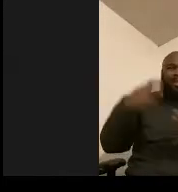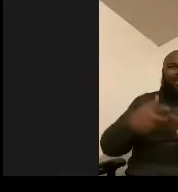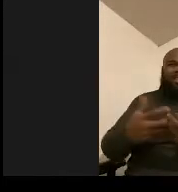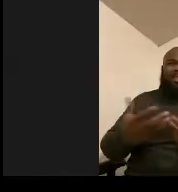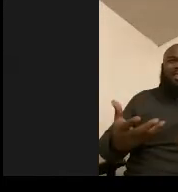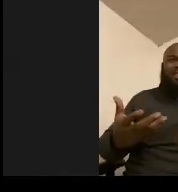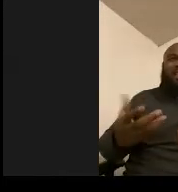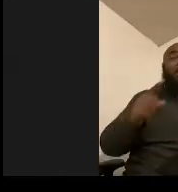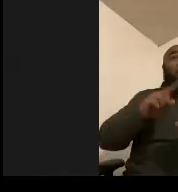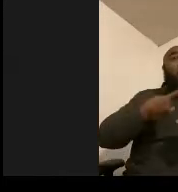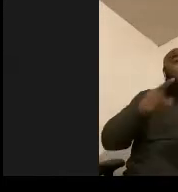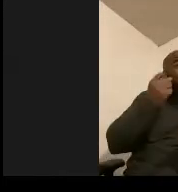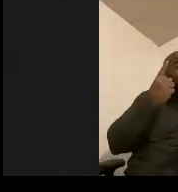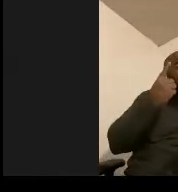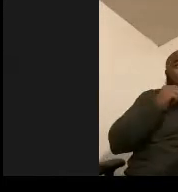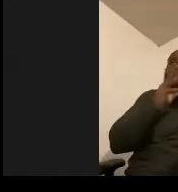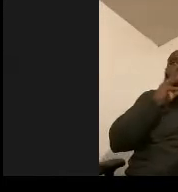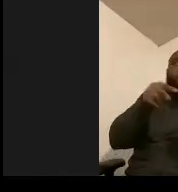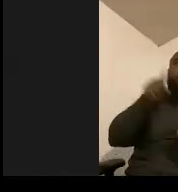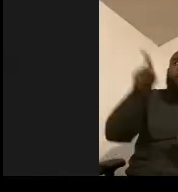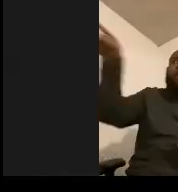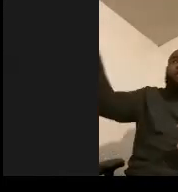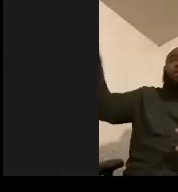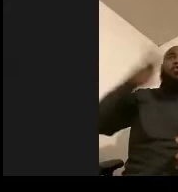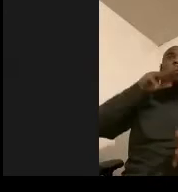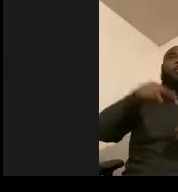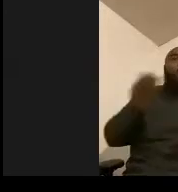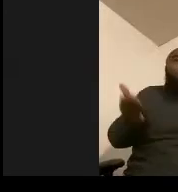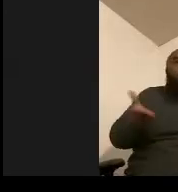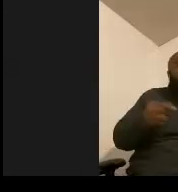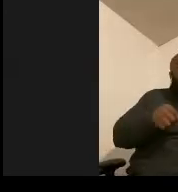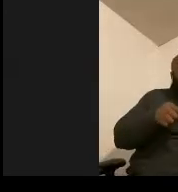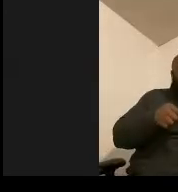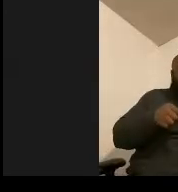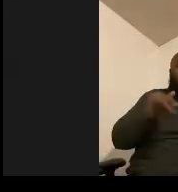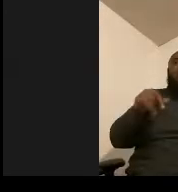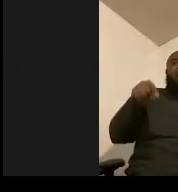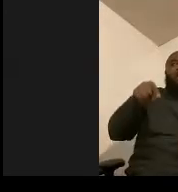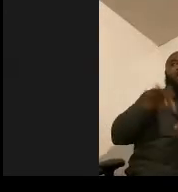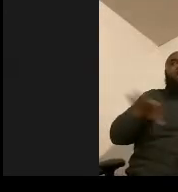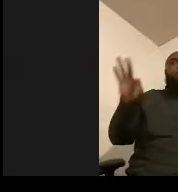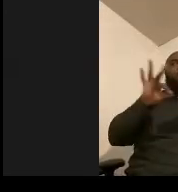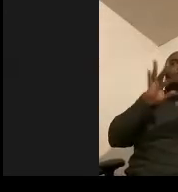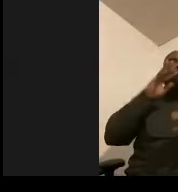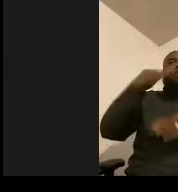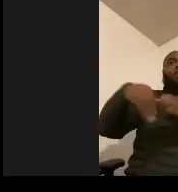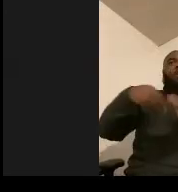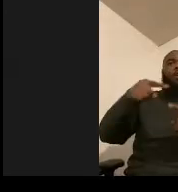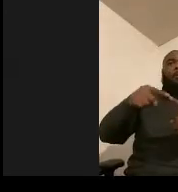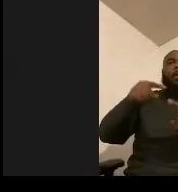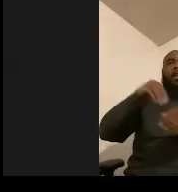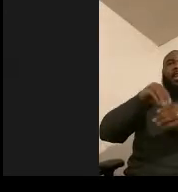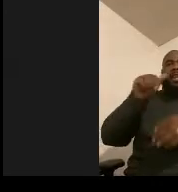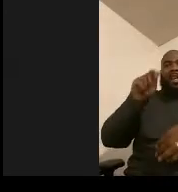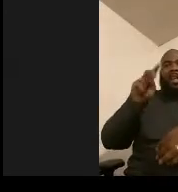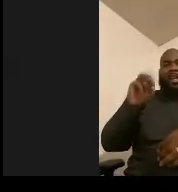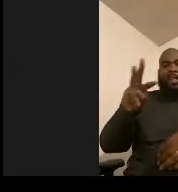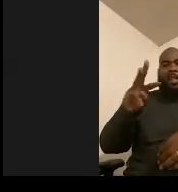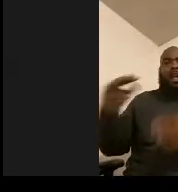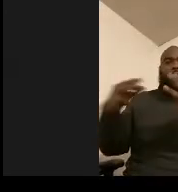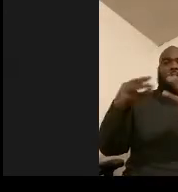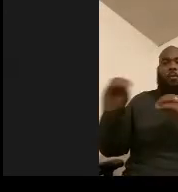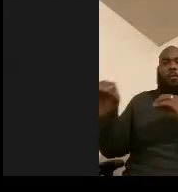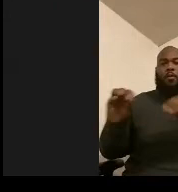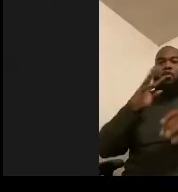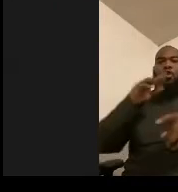Vietnamese. And this is an important thing that comes up in the anti-war movement. We talk about what it does to us, the militarism of the US.